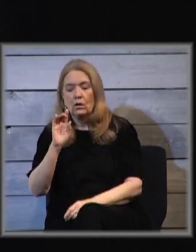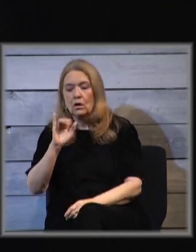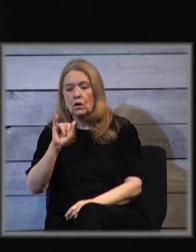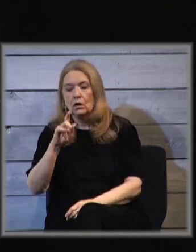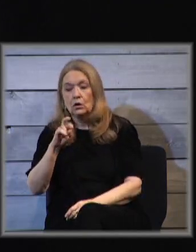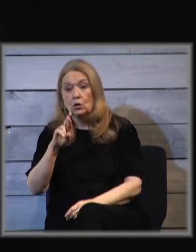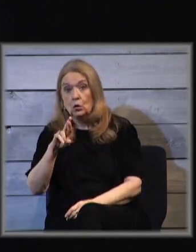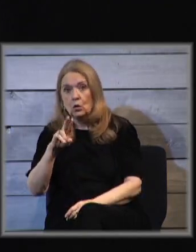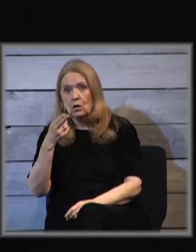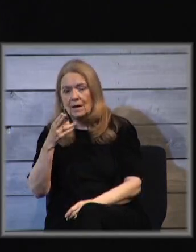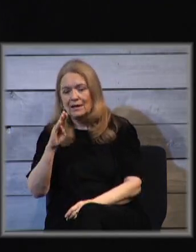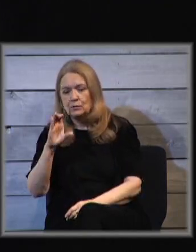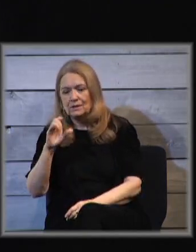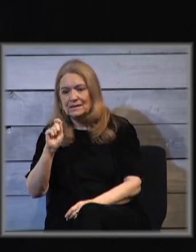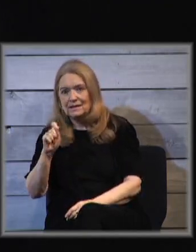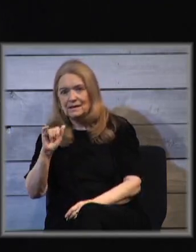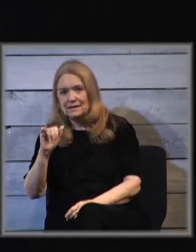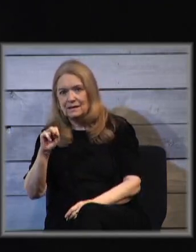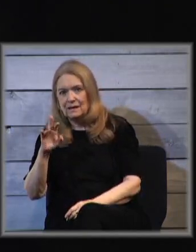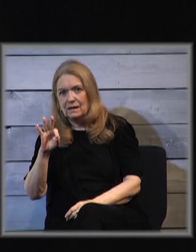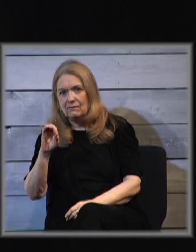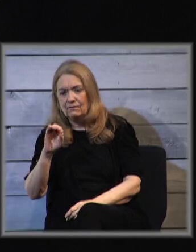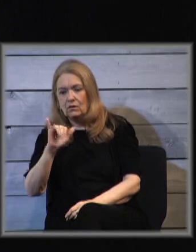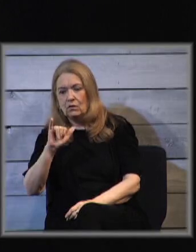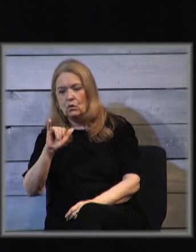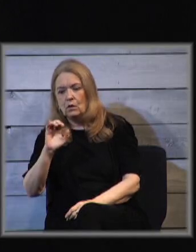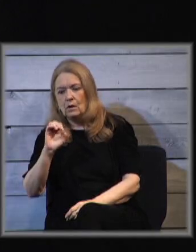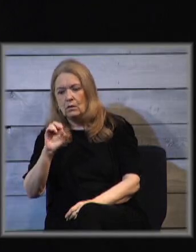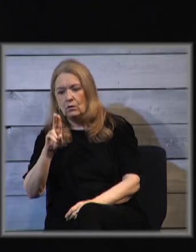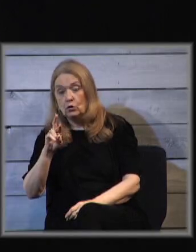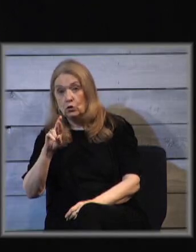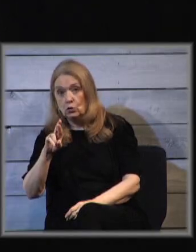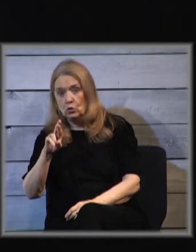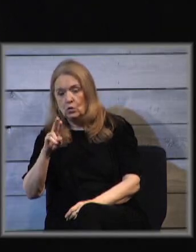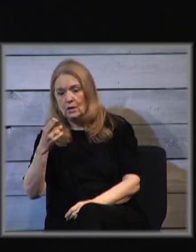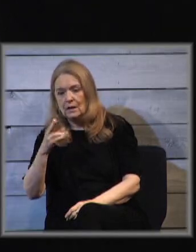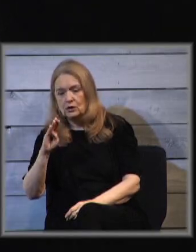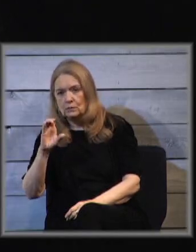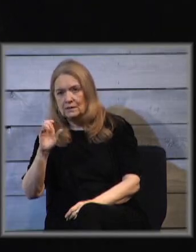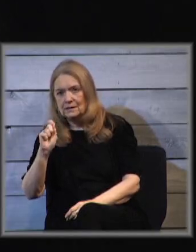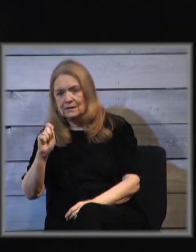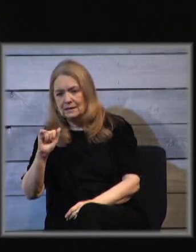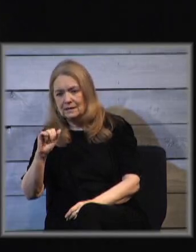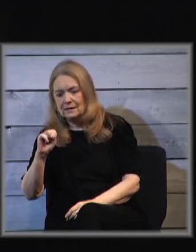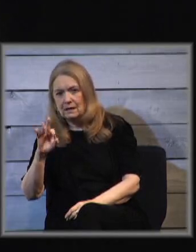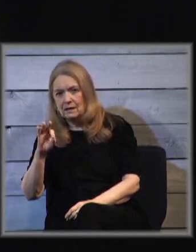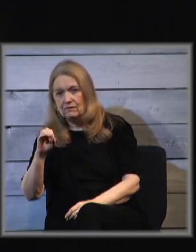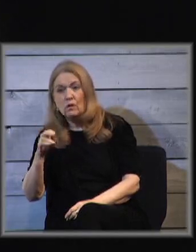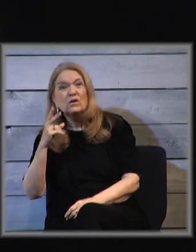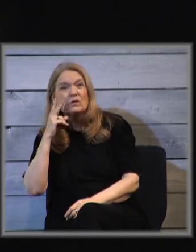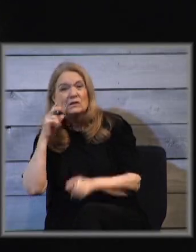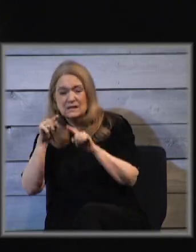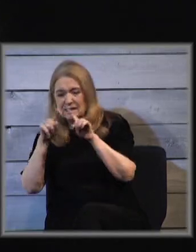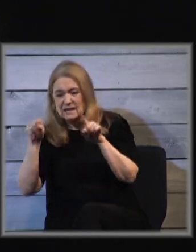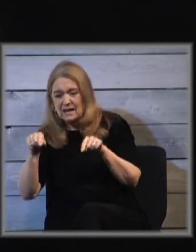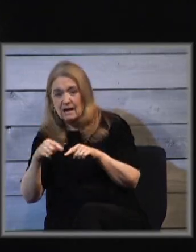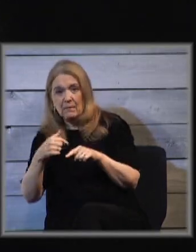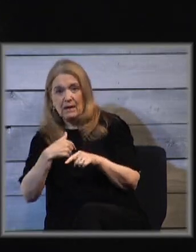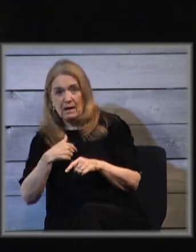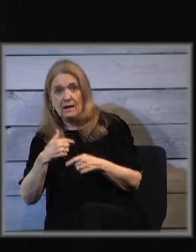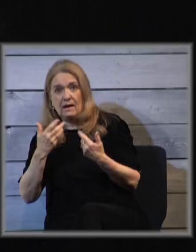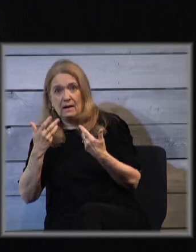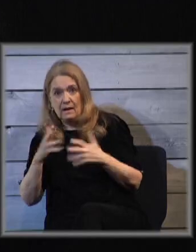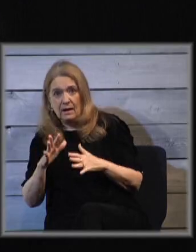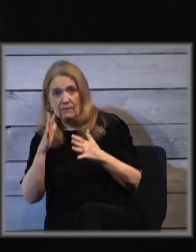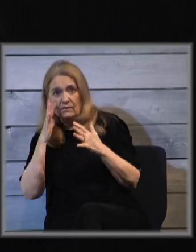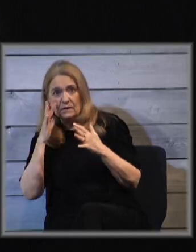yourhbc.info, and you will very easily find the I Have Decided tab. And you simply click on that. Let us